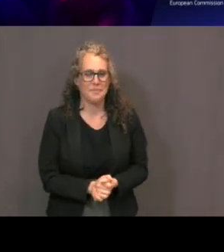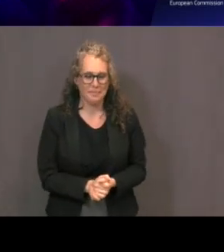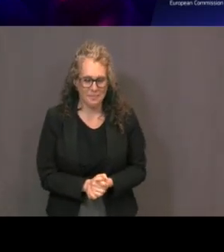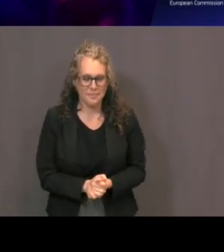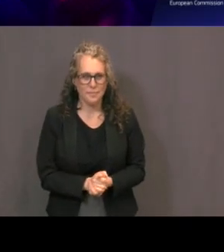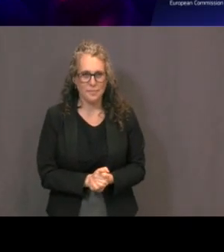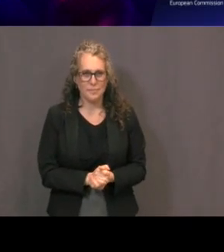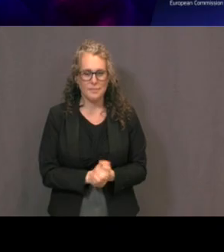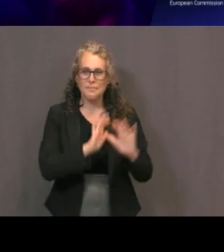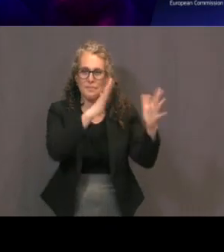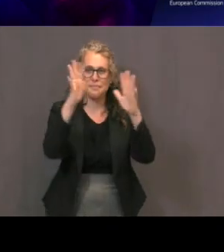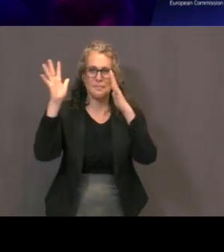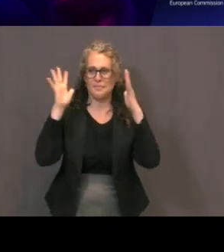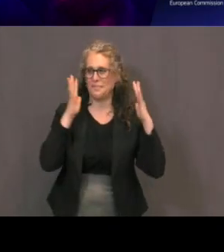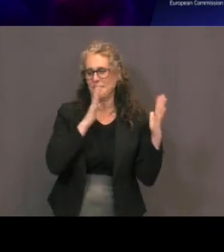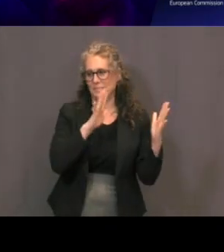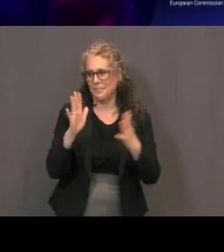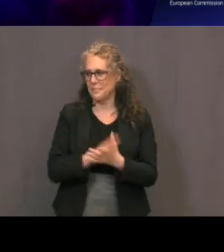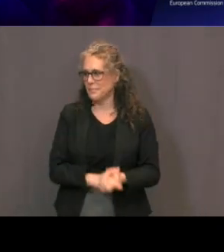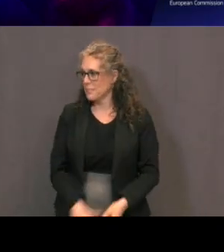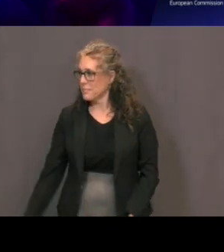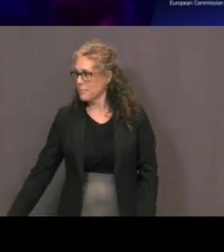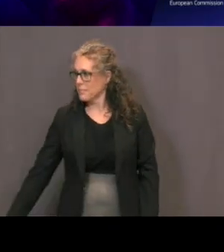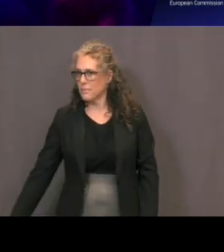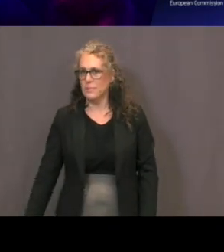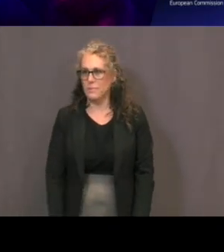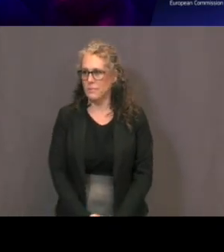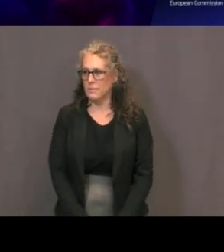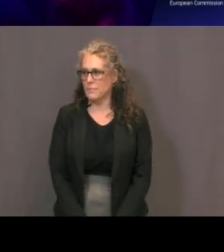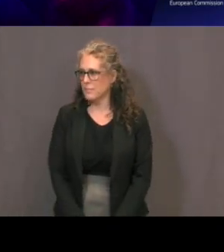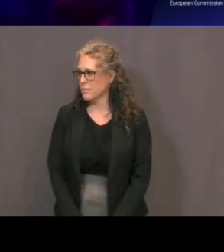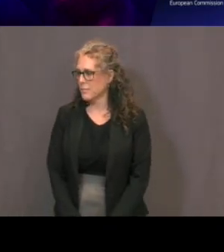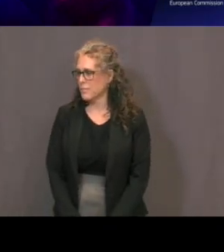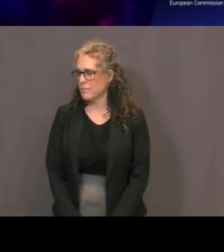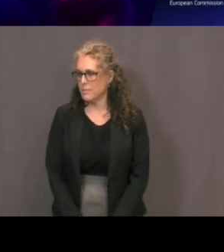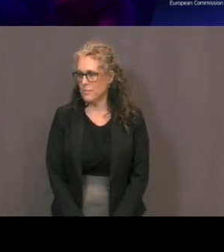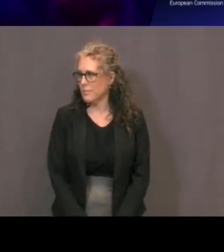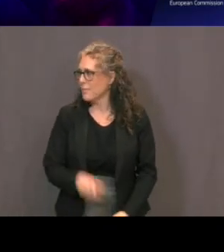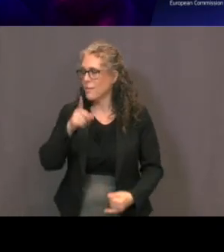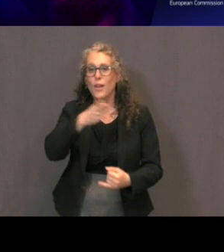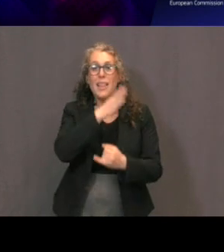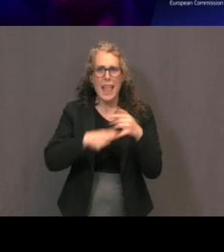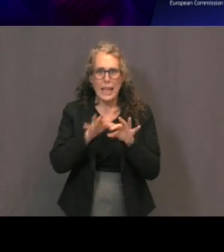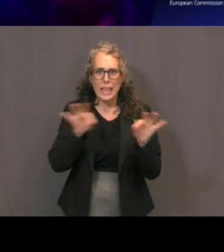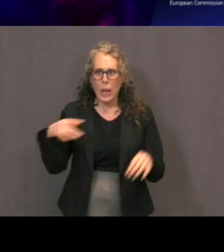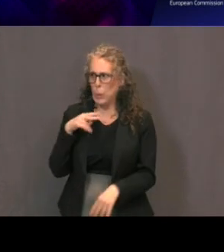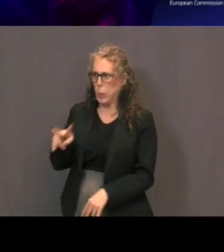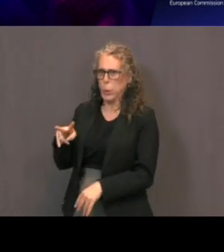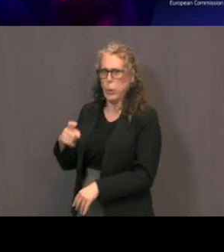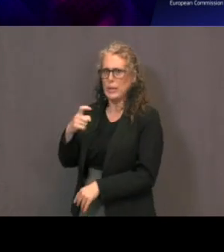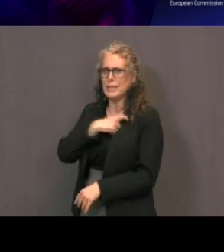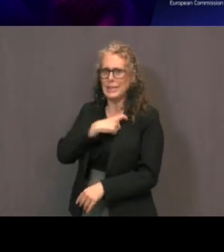Okay. Thank you, Jürgen. That was pretty scary, I must say, your last sentence, but very well